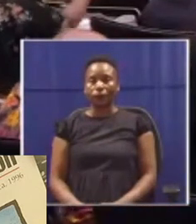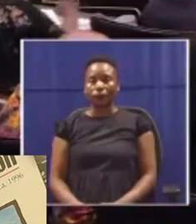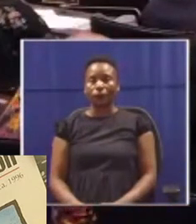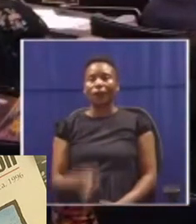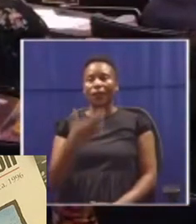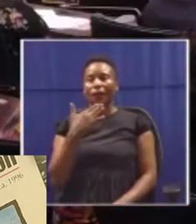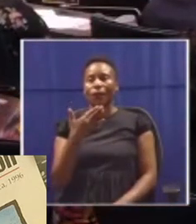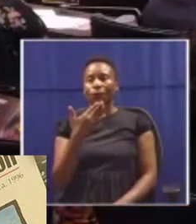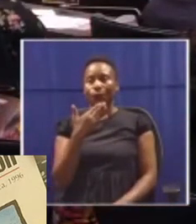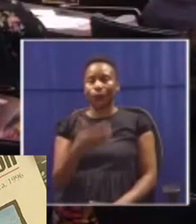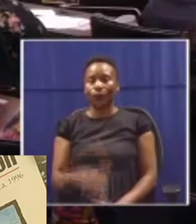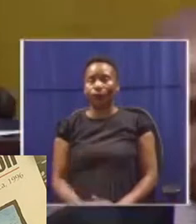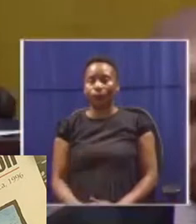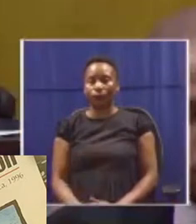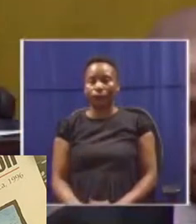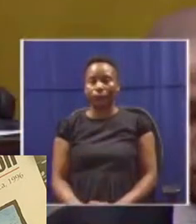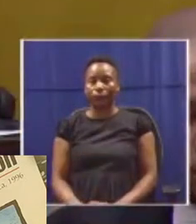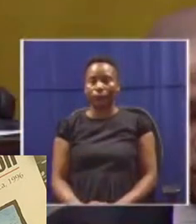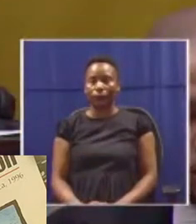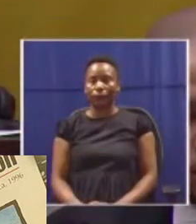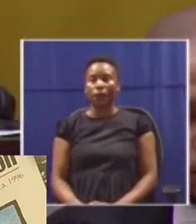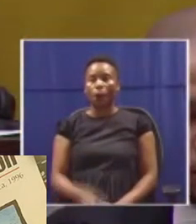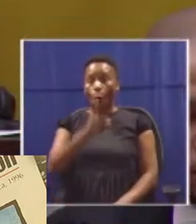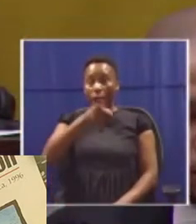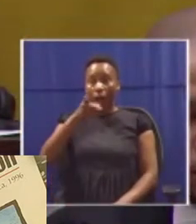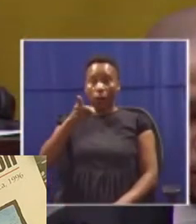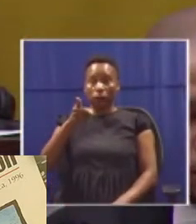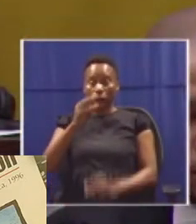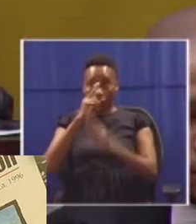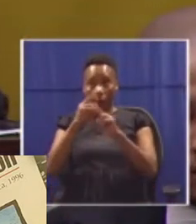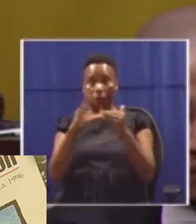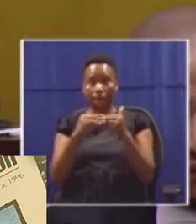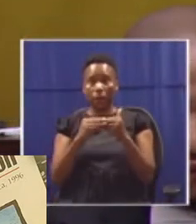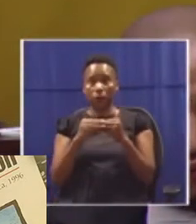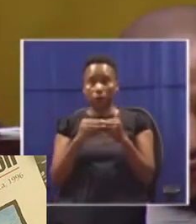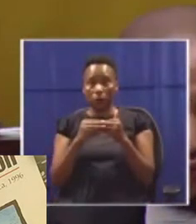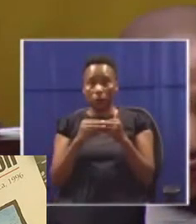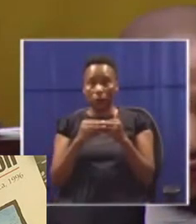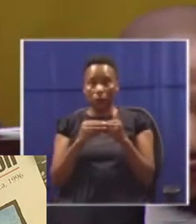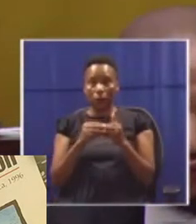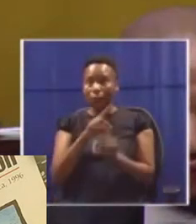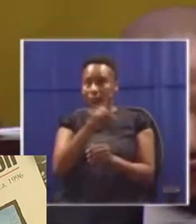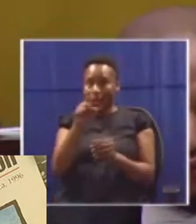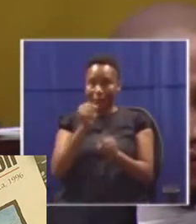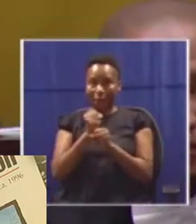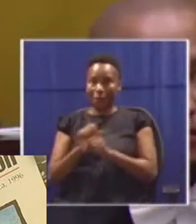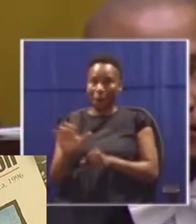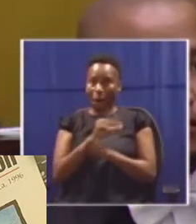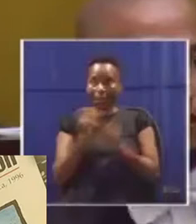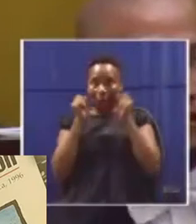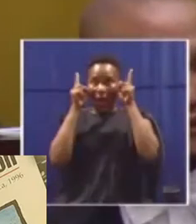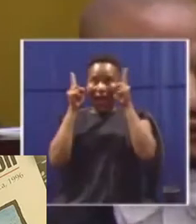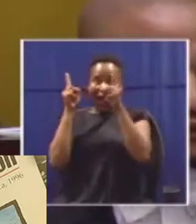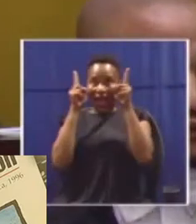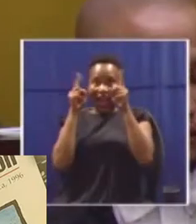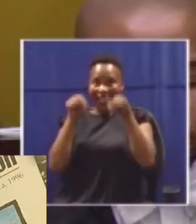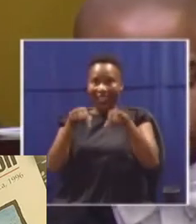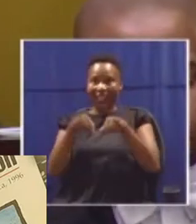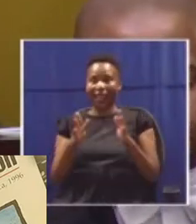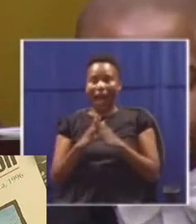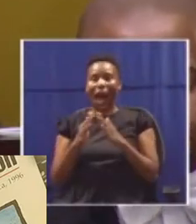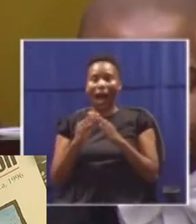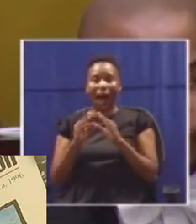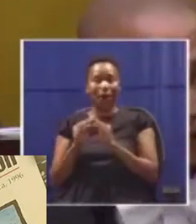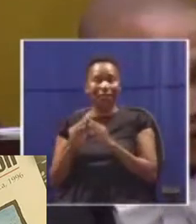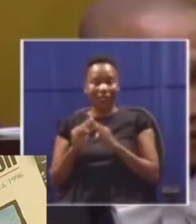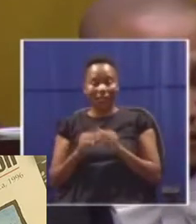Thank you. All the honorable members, that certainly woke up everybody in the chamber. And now that we have